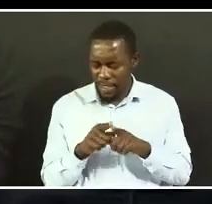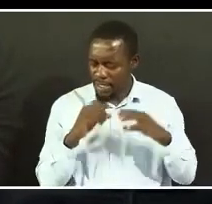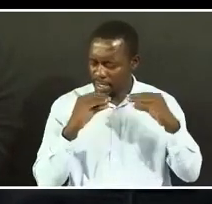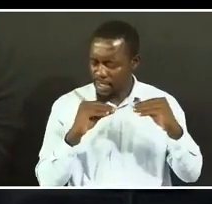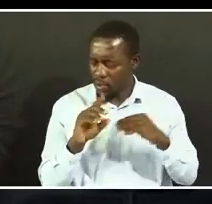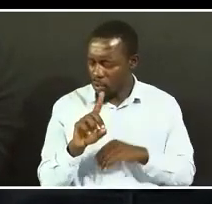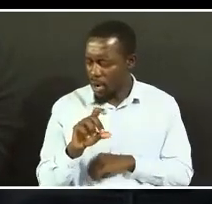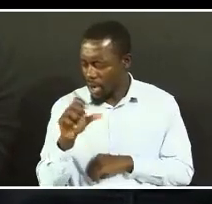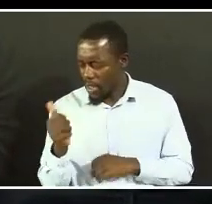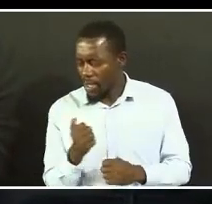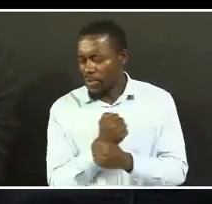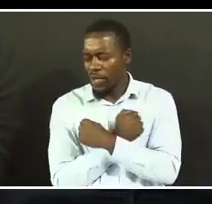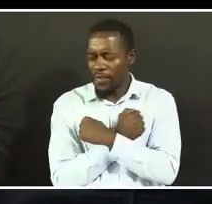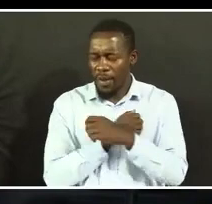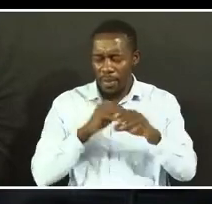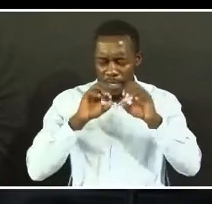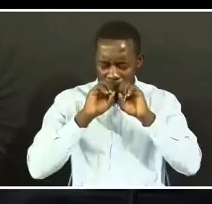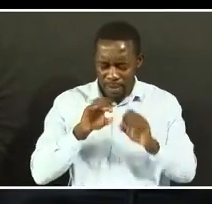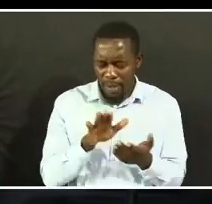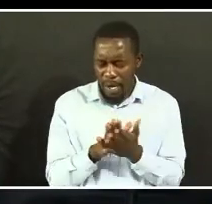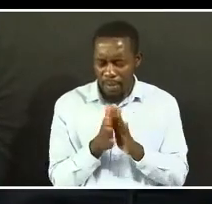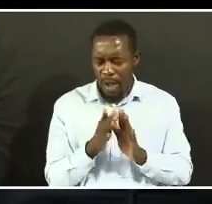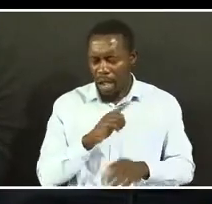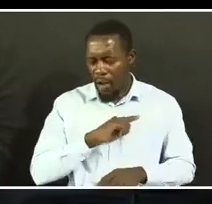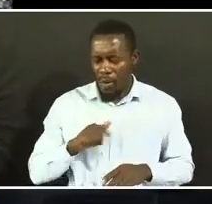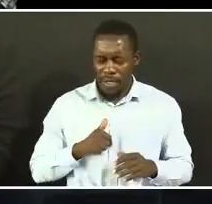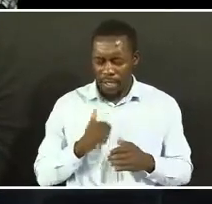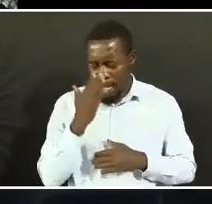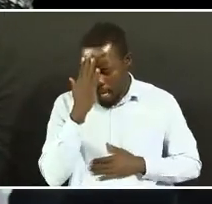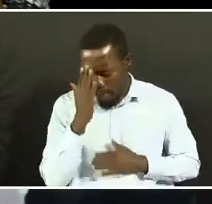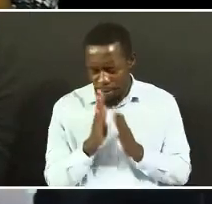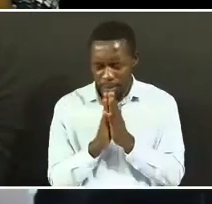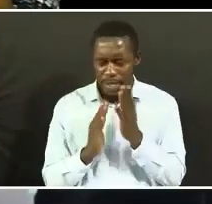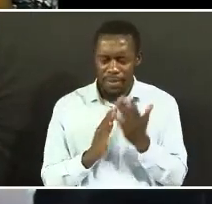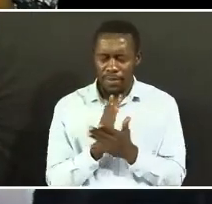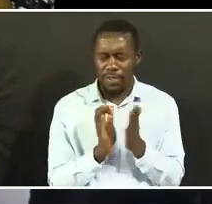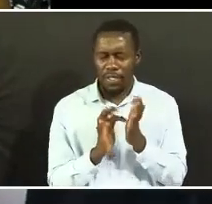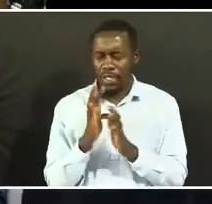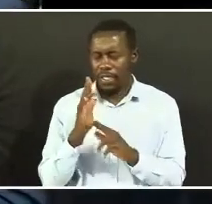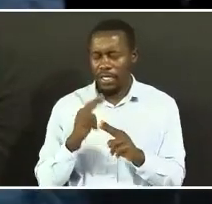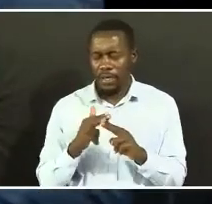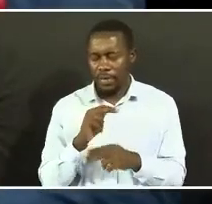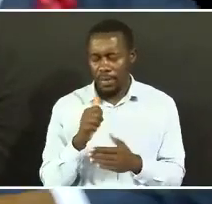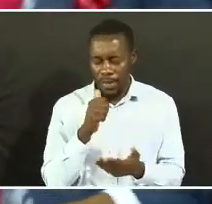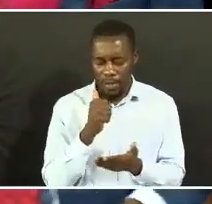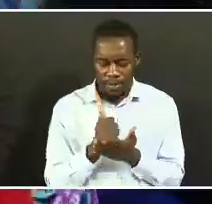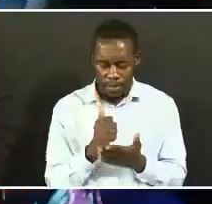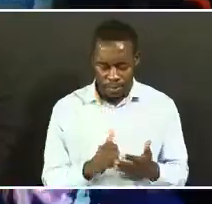works. May your blessings be ours, is our humble prayer in Jesus' name. Amen. Amen.